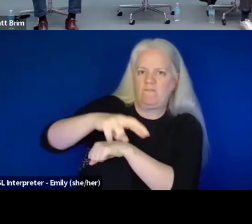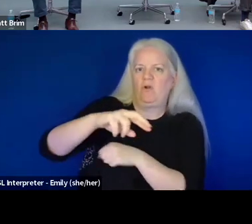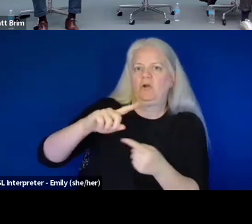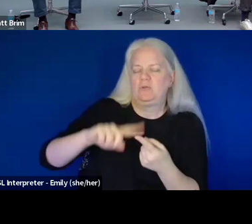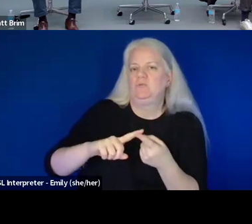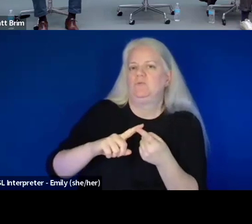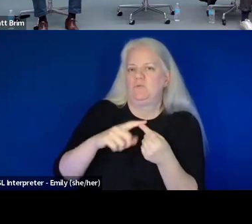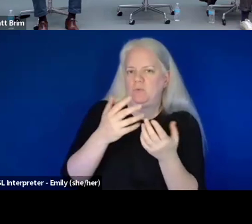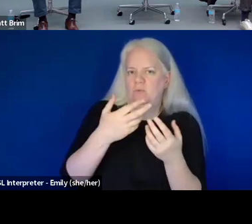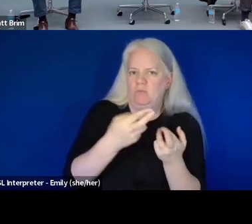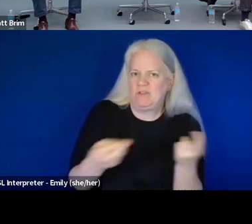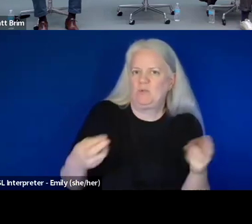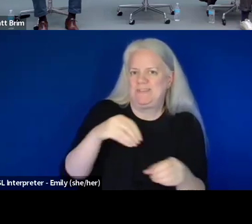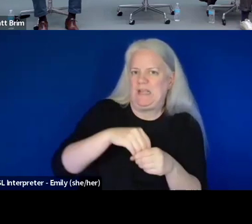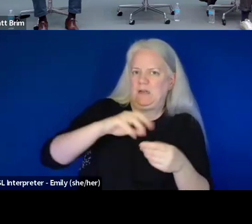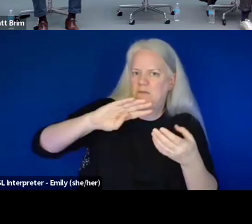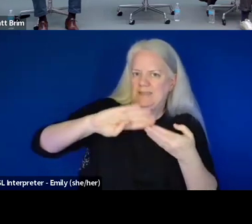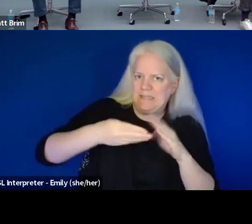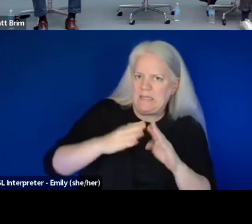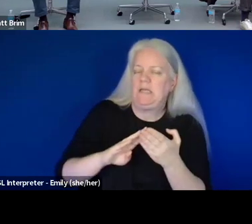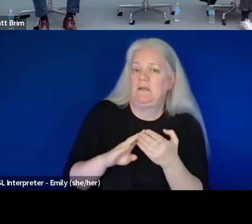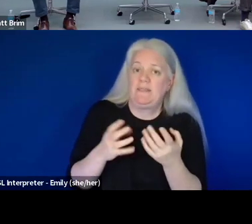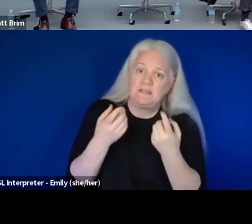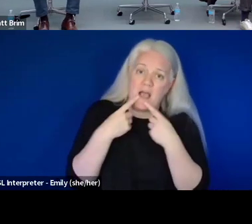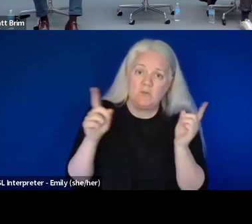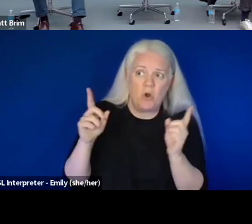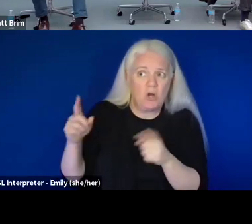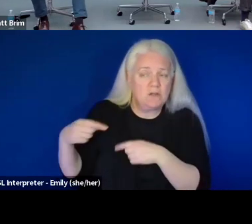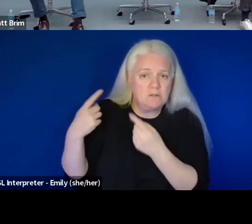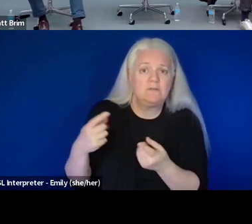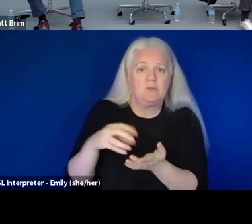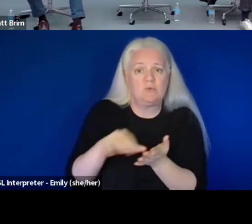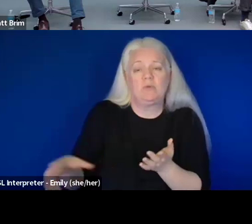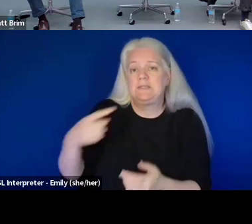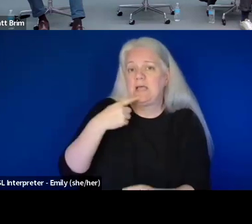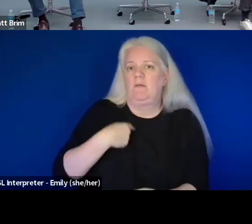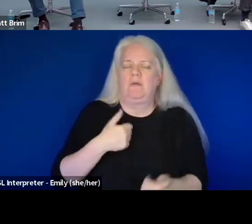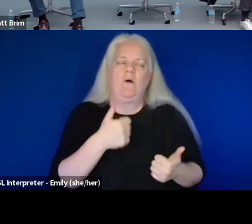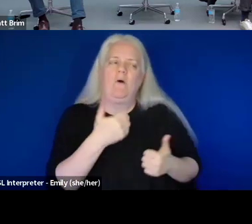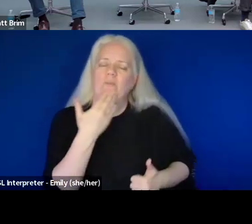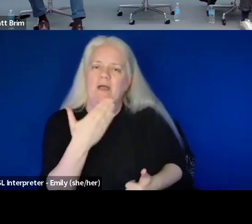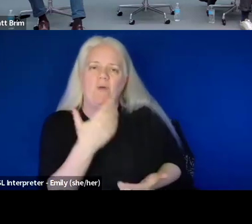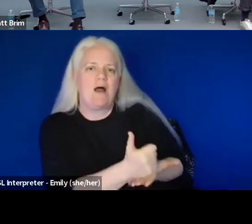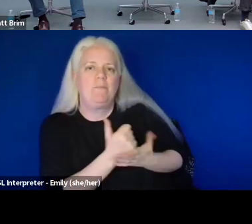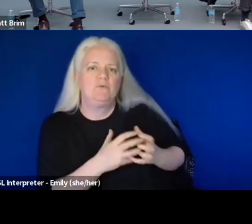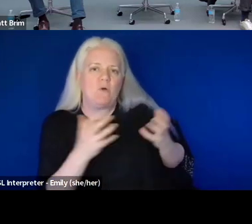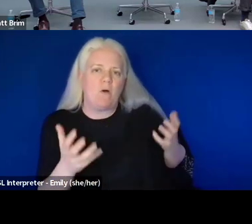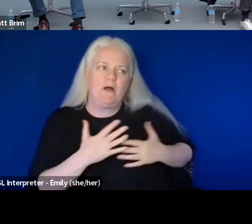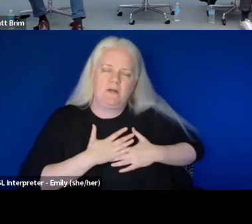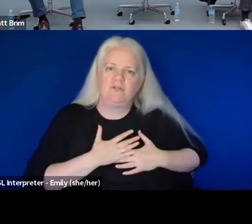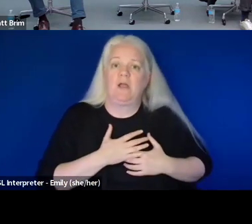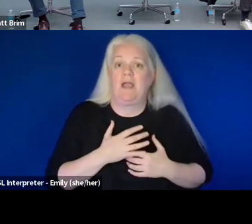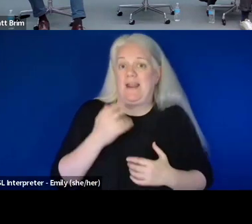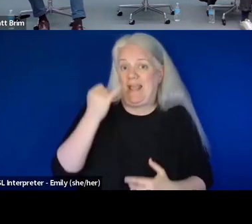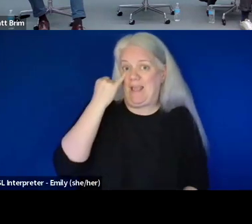outside of campus. And this has worked, and I have had students come to me and tell me that I have helped them. I believe that if we had